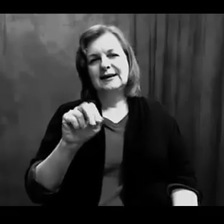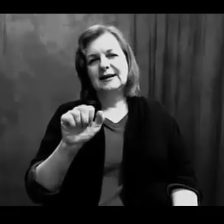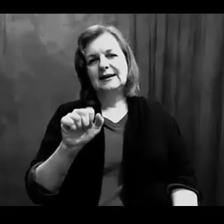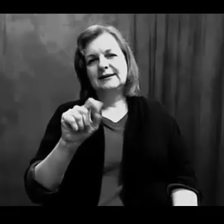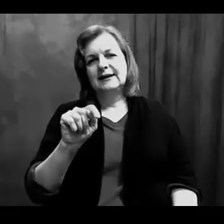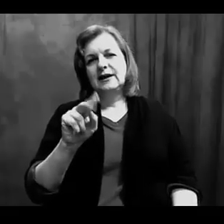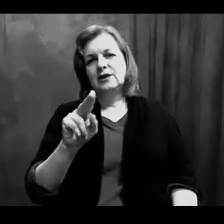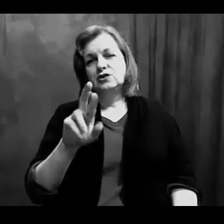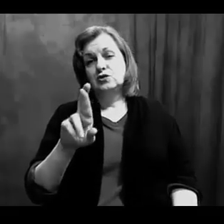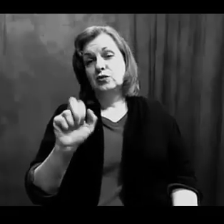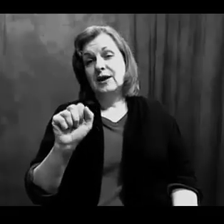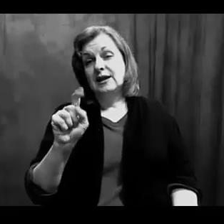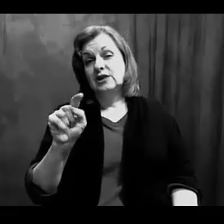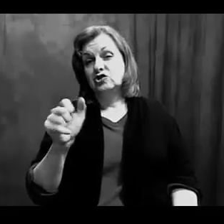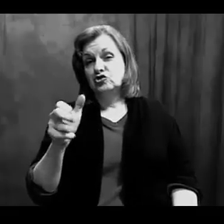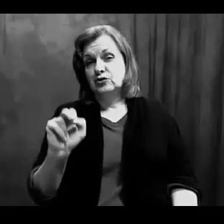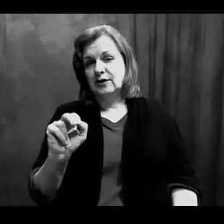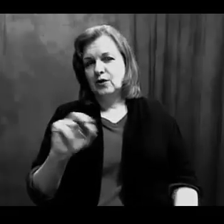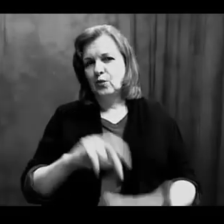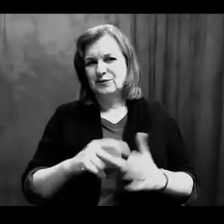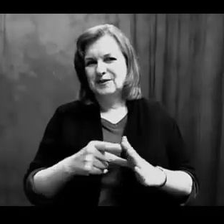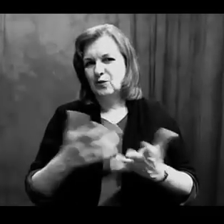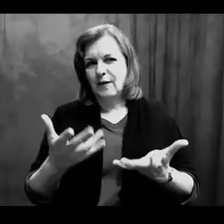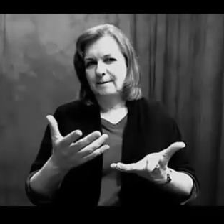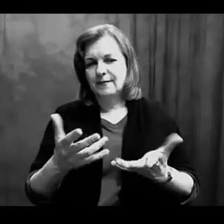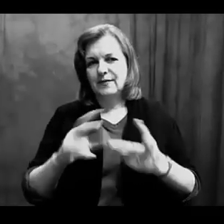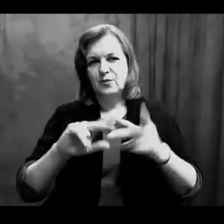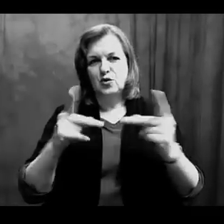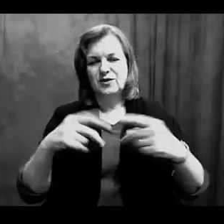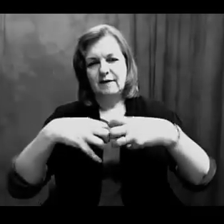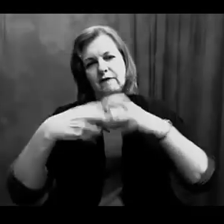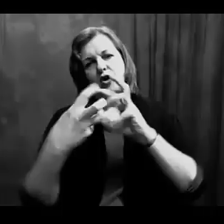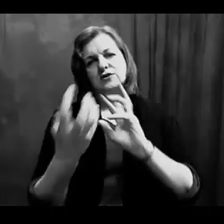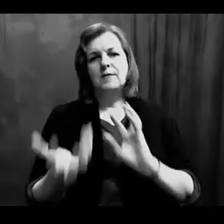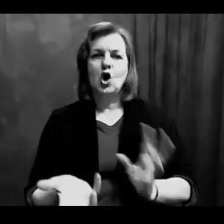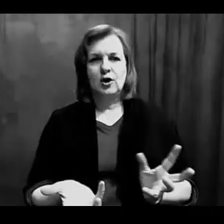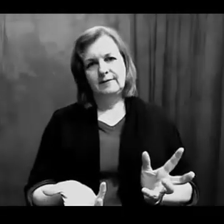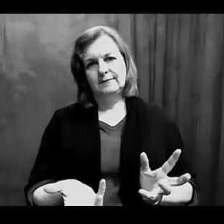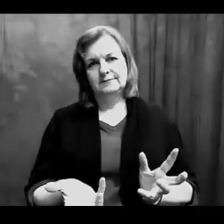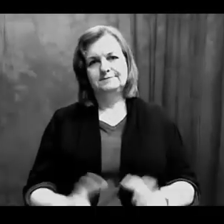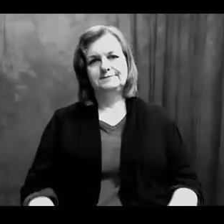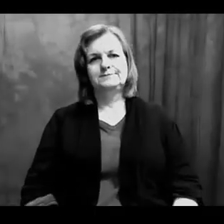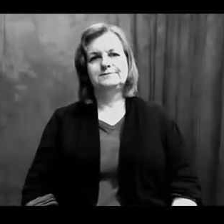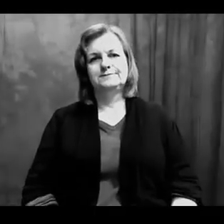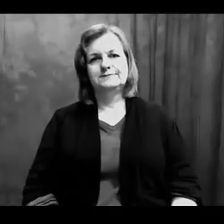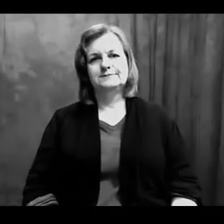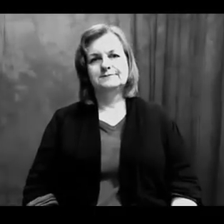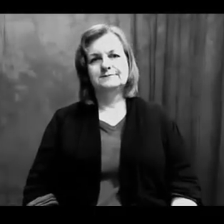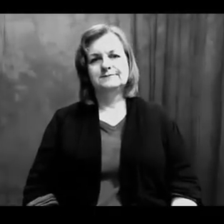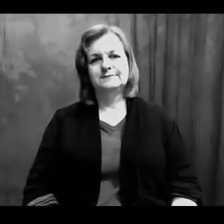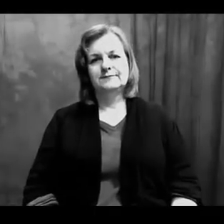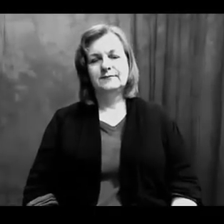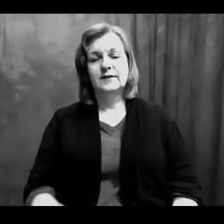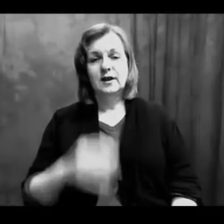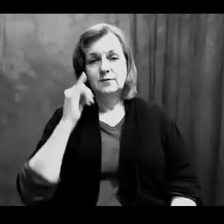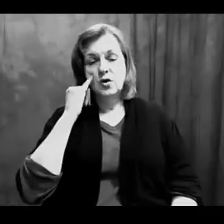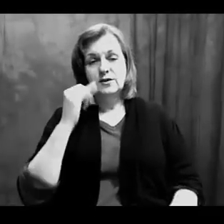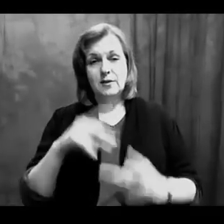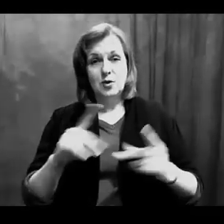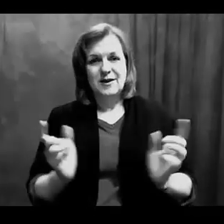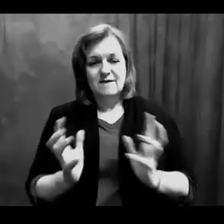call protein denaturation. It essentially means it falls apart.